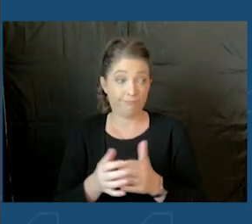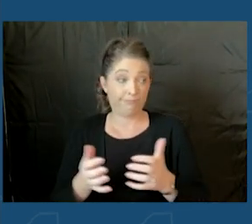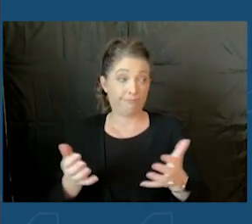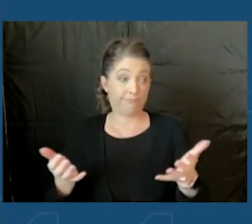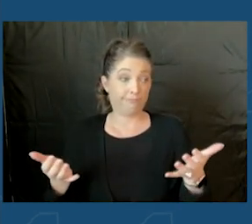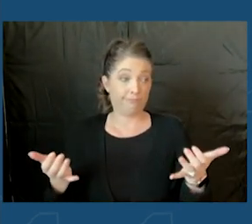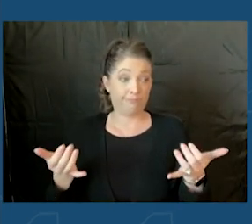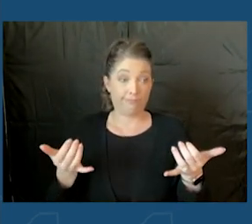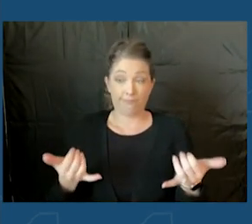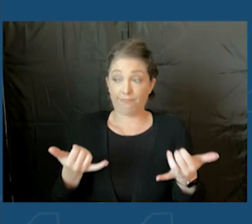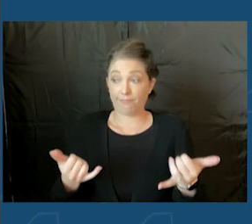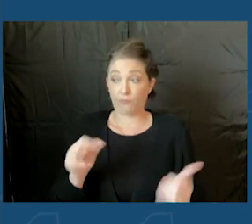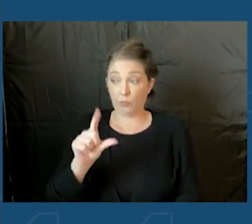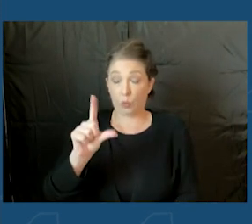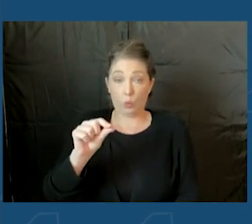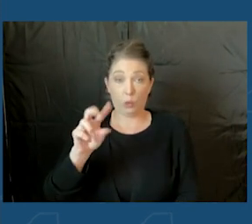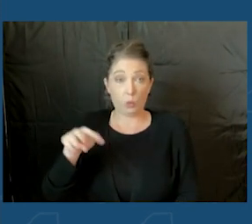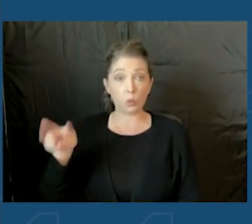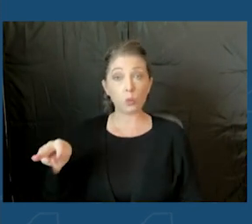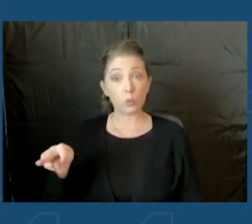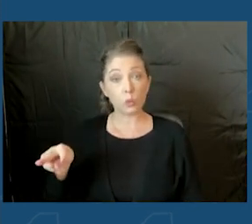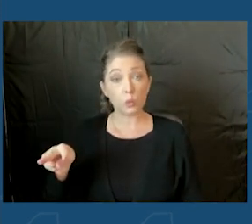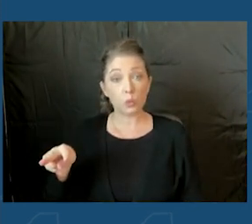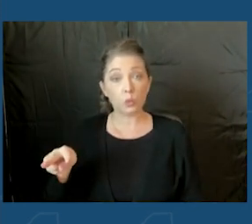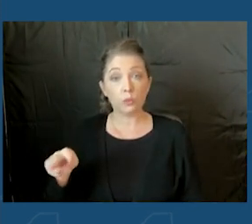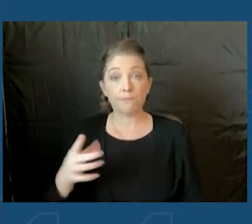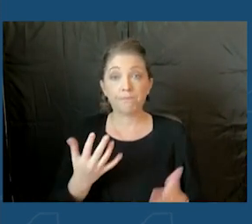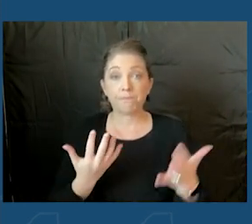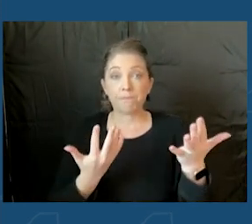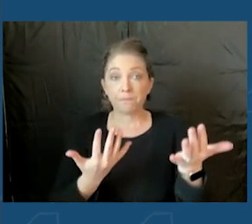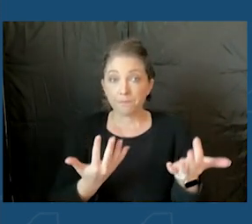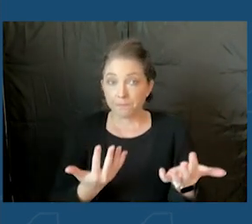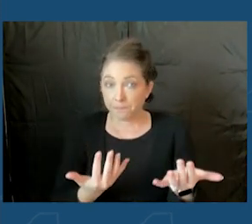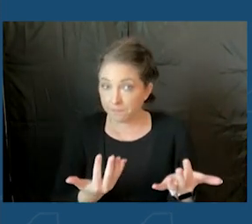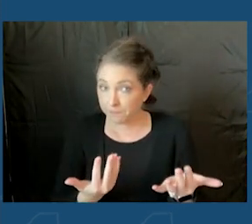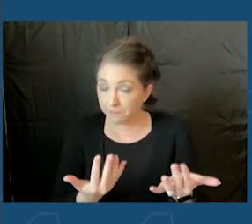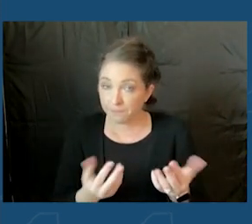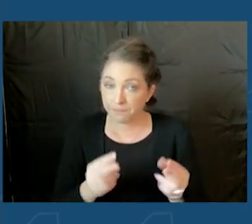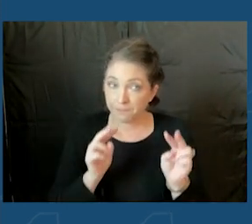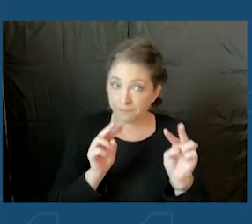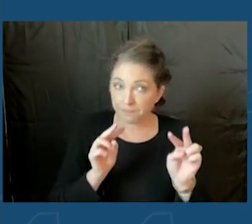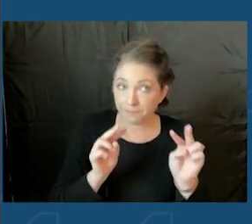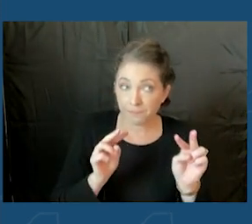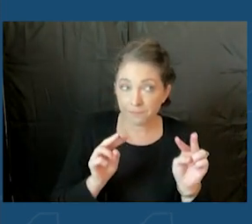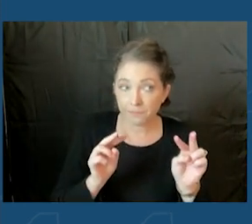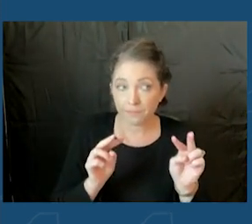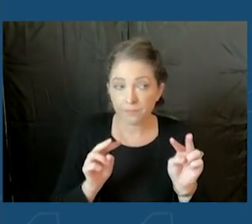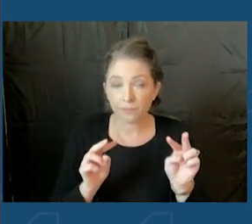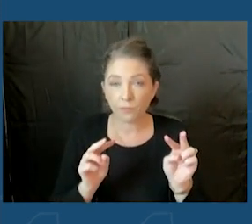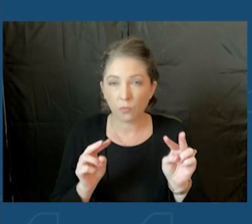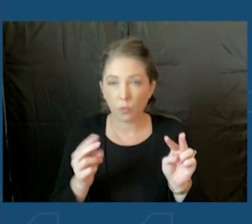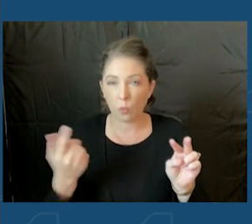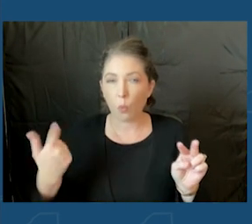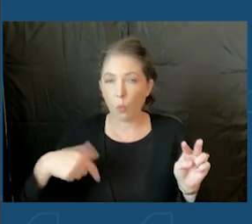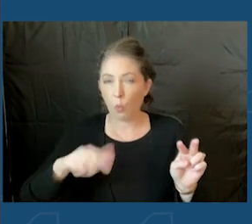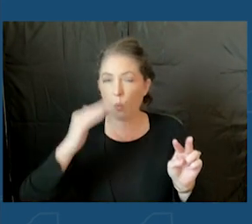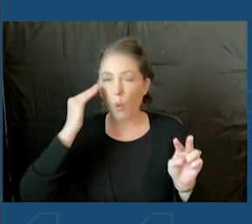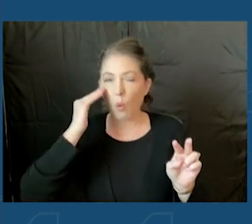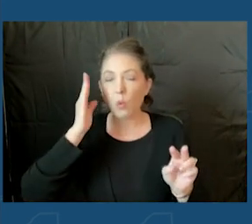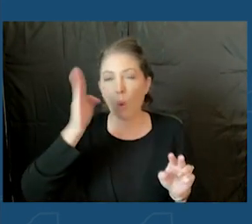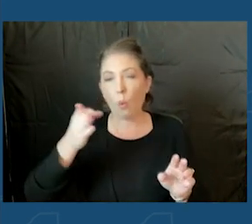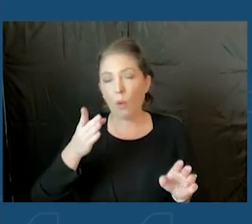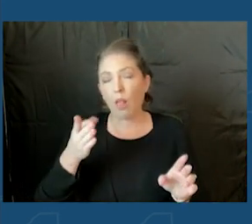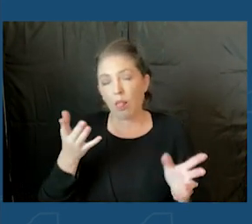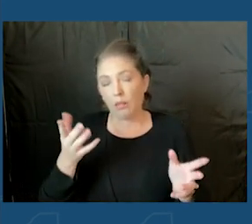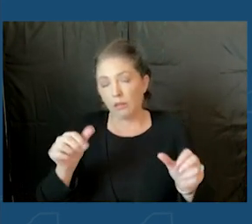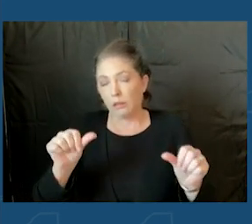in 2022, awaiting what we all know will probably